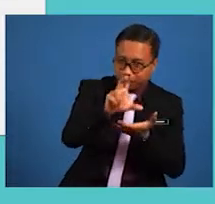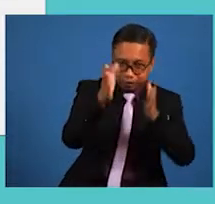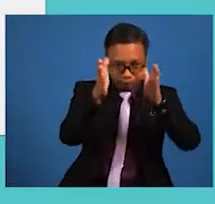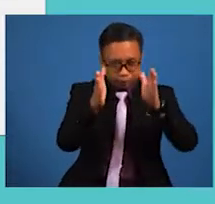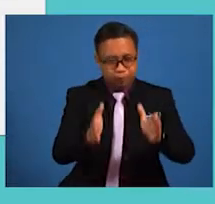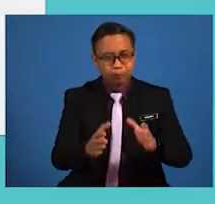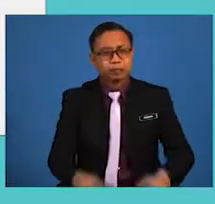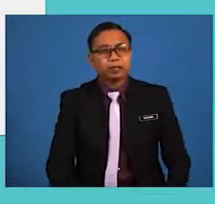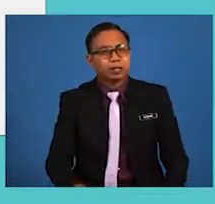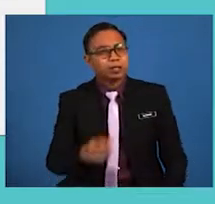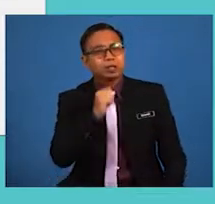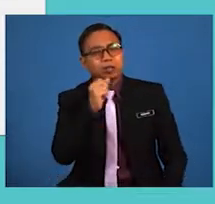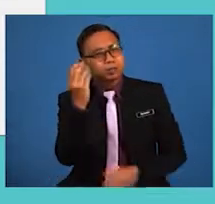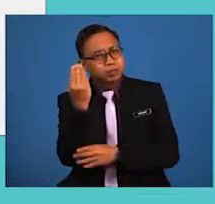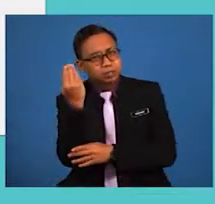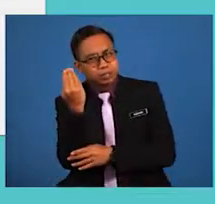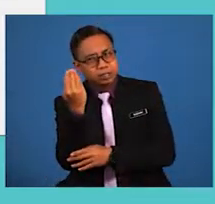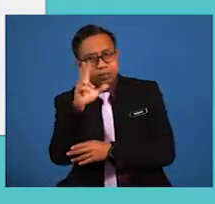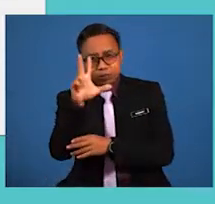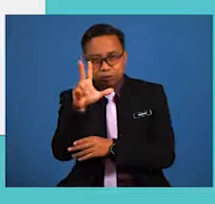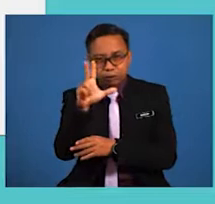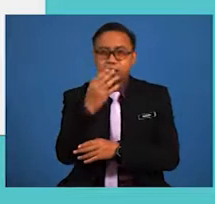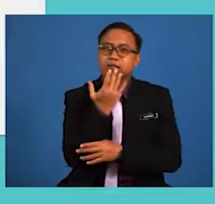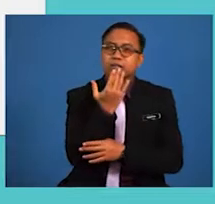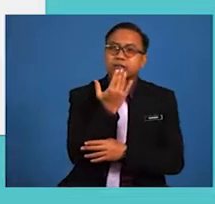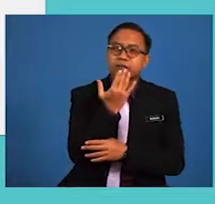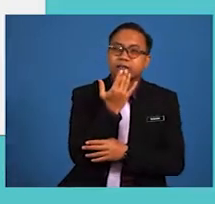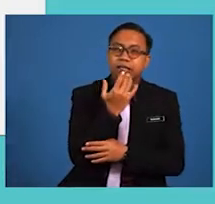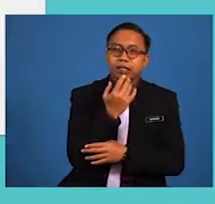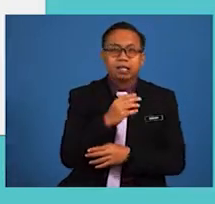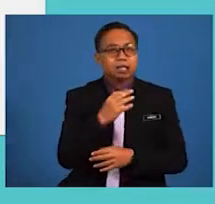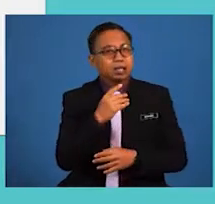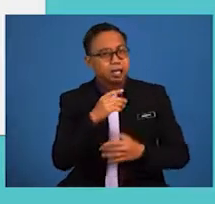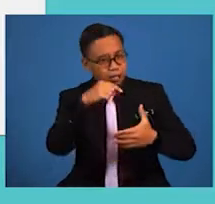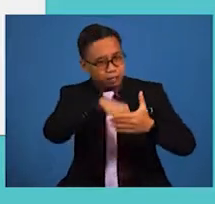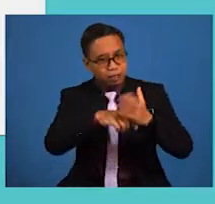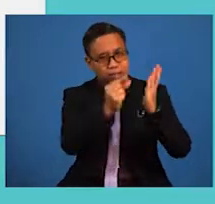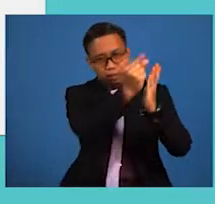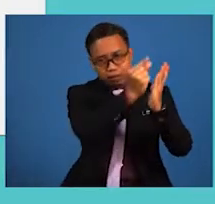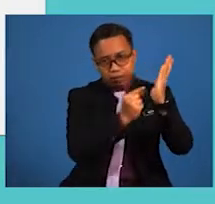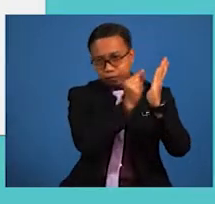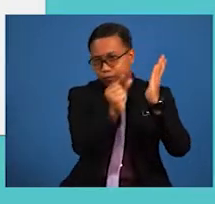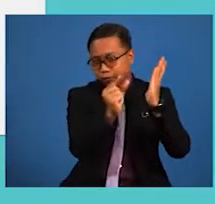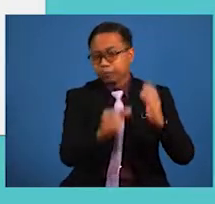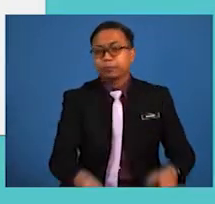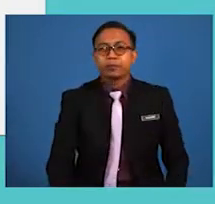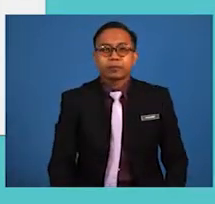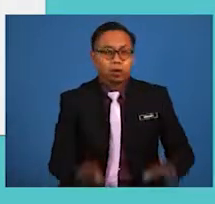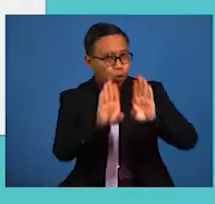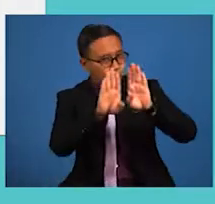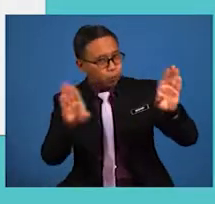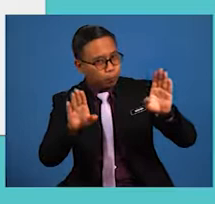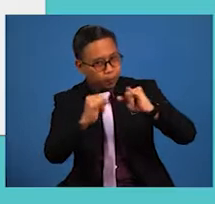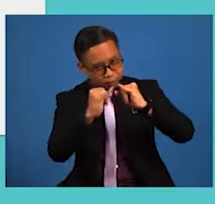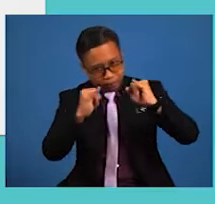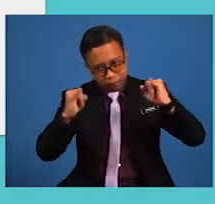that, do you see 3 different colors for each line in the graph? The purple line, the